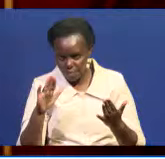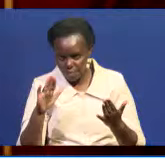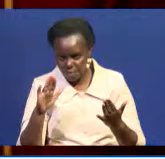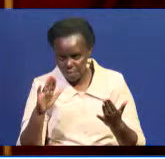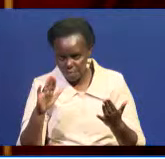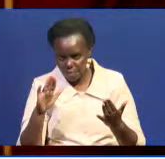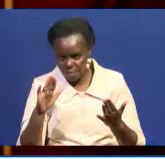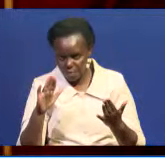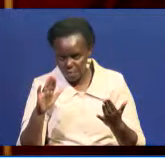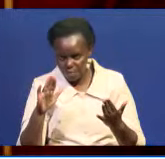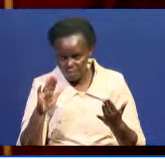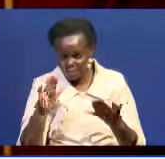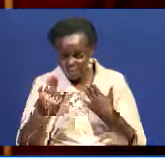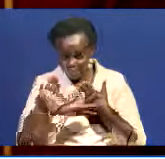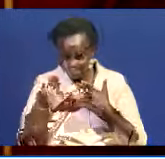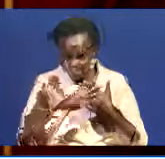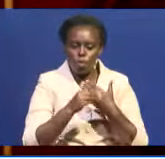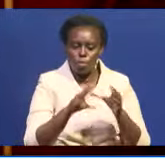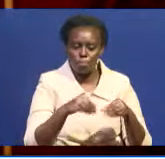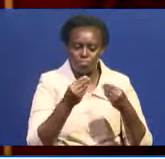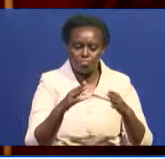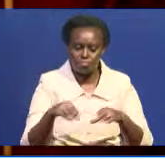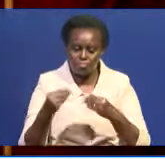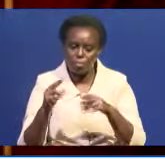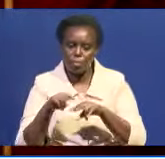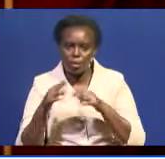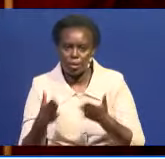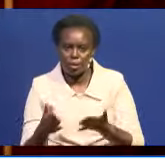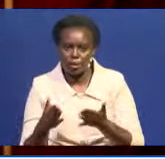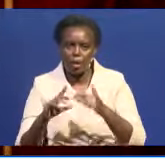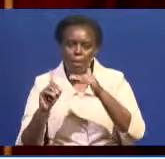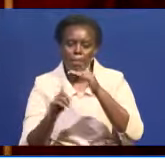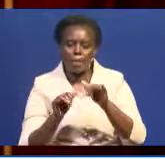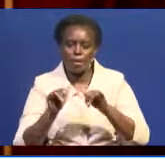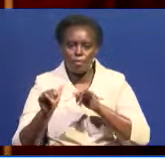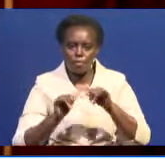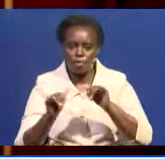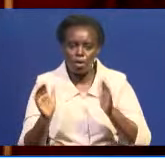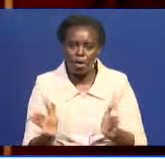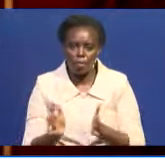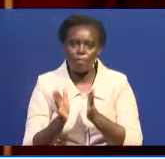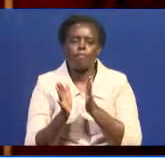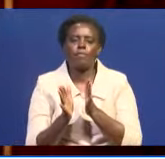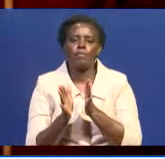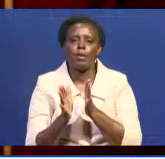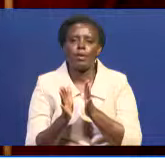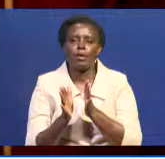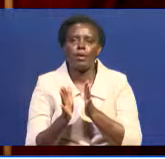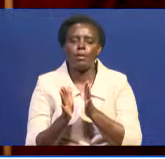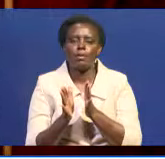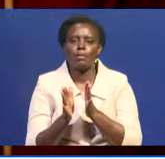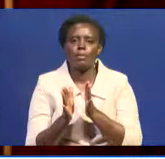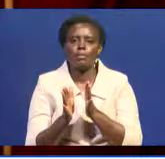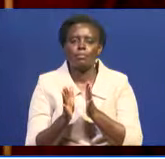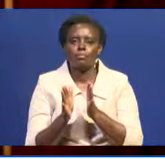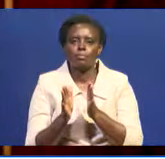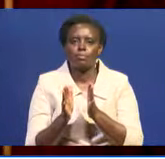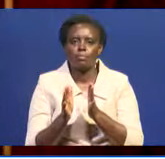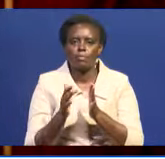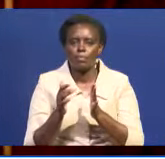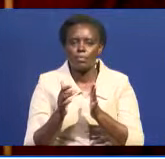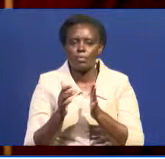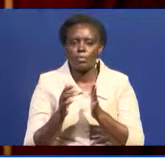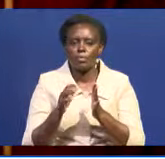going. And as we sit here, he's at the Ministry of Foreign Affairs and Foreign and Diaspora